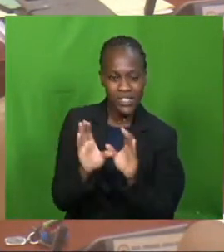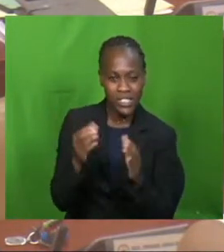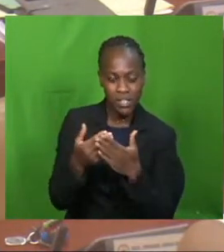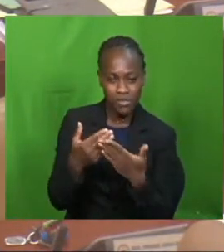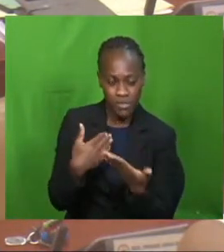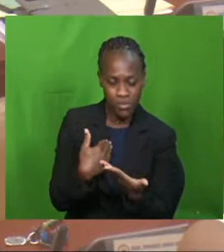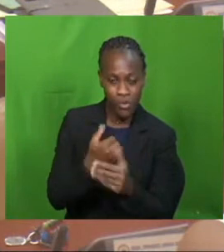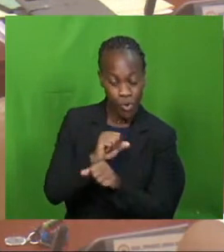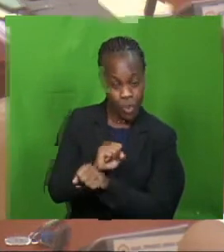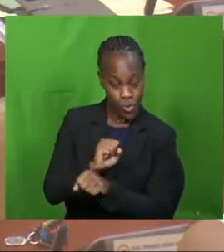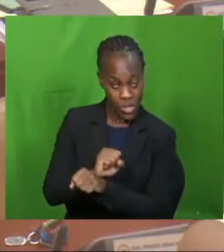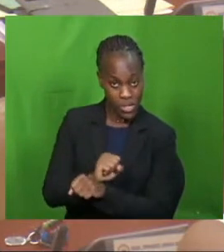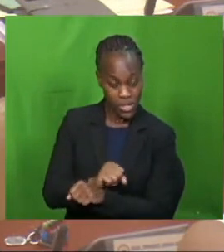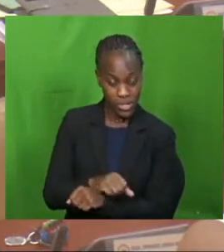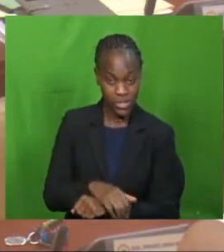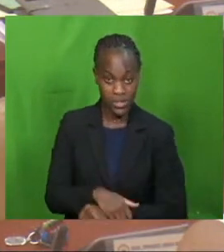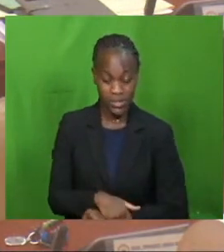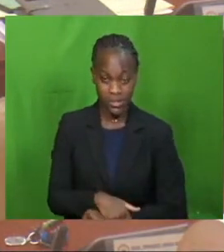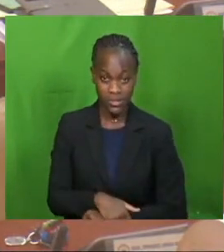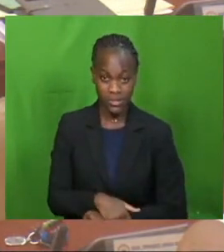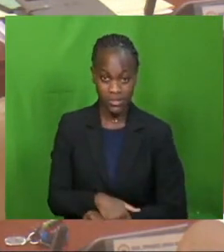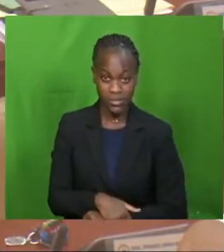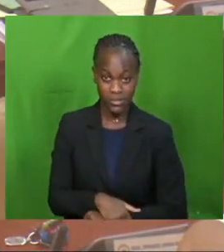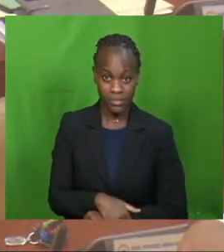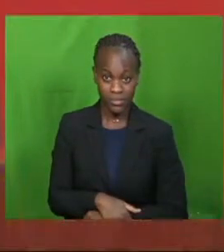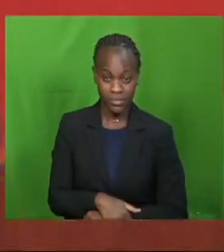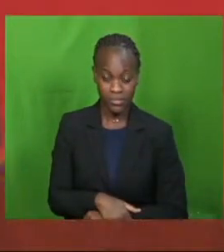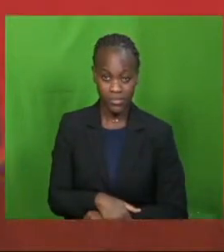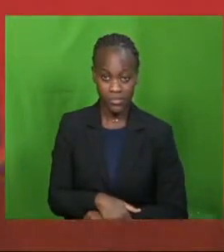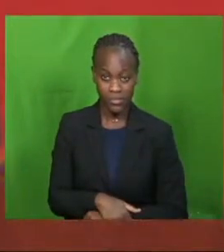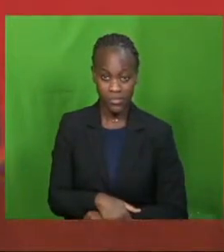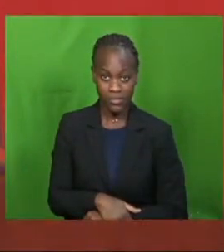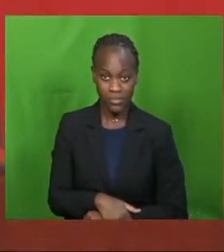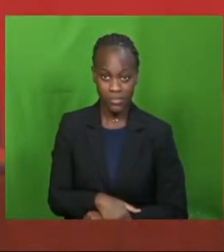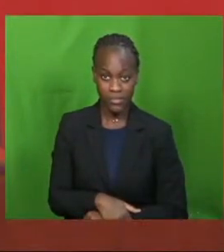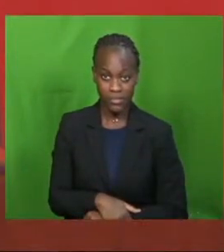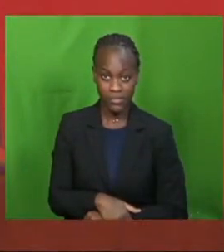air? Thank you very much. Yes, Honorable Minister.